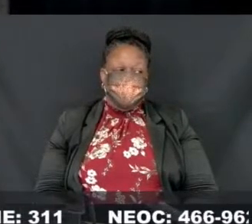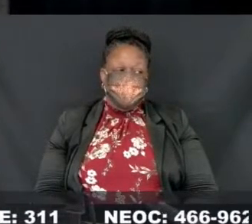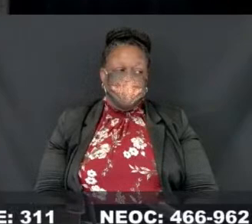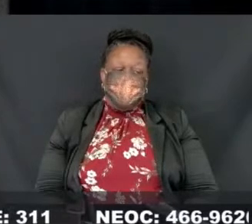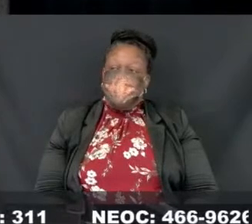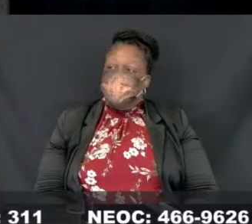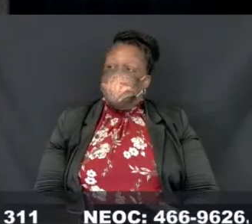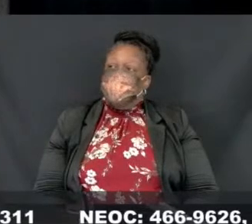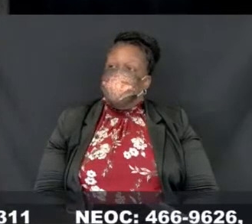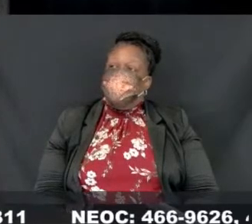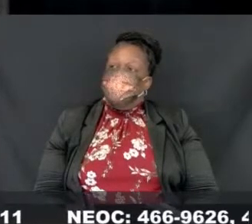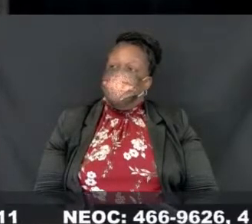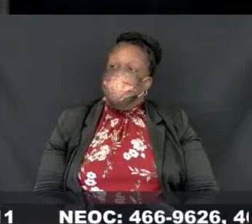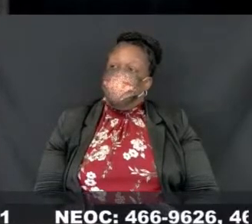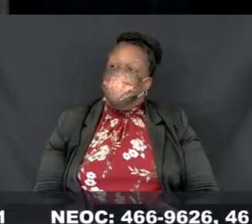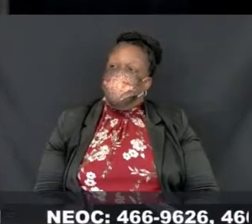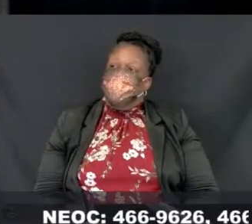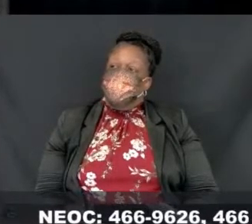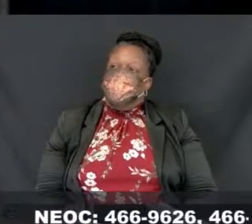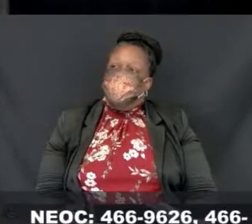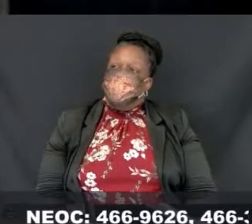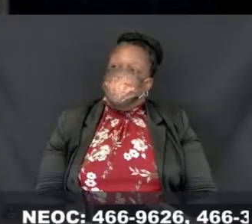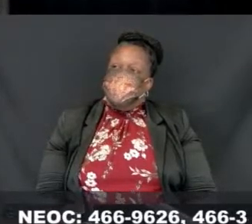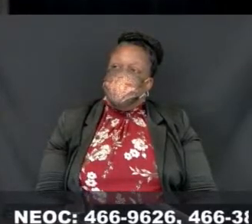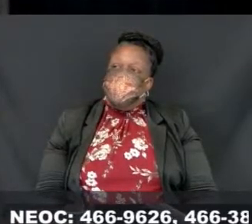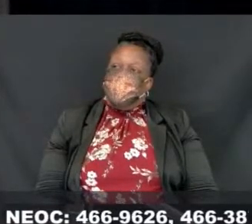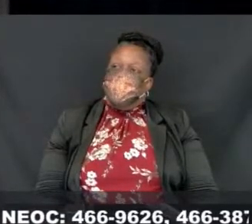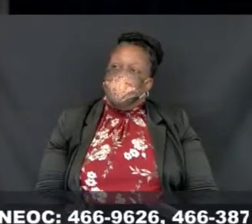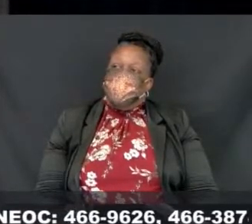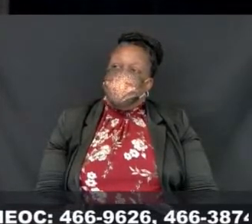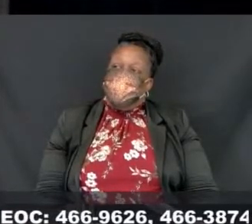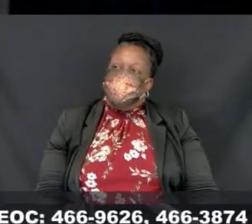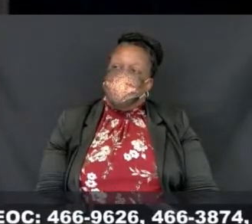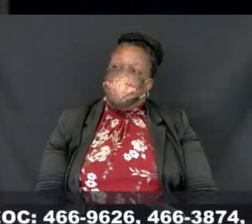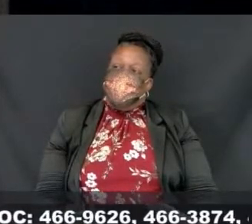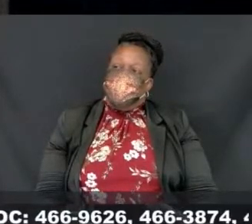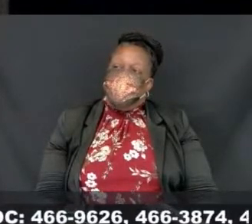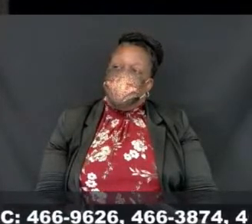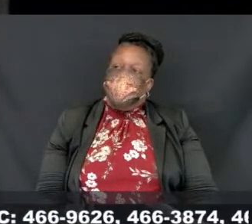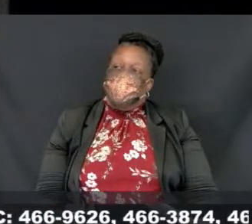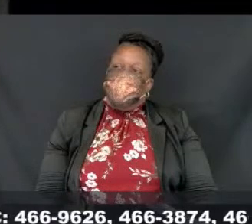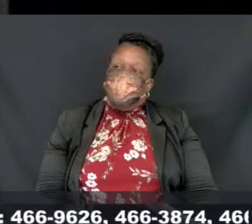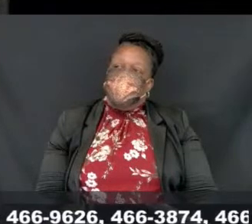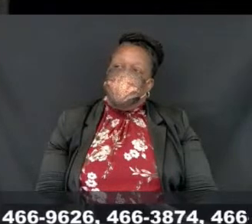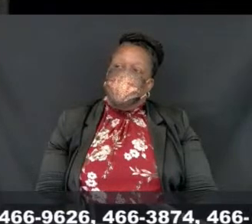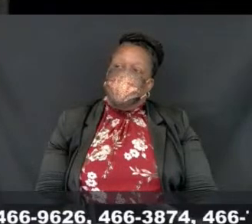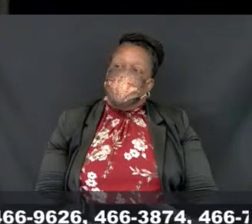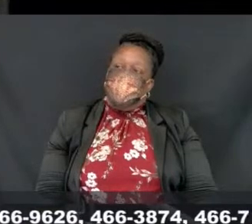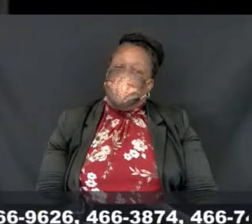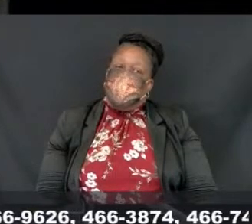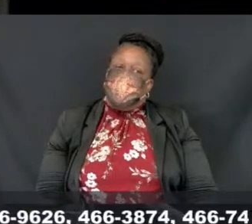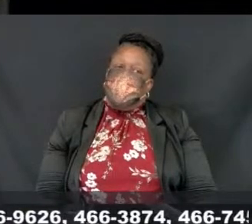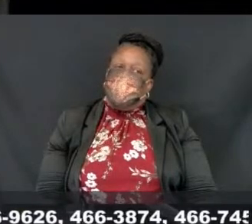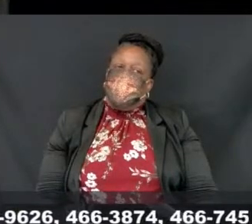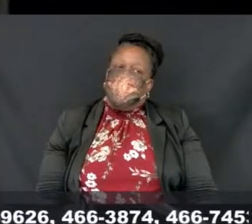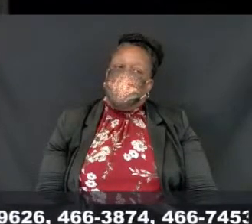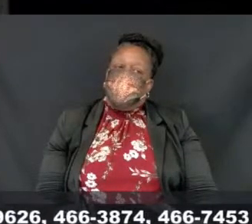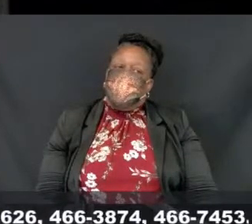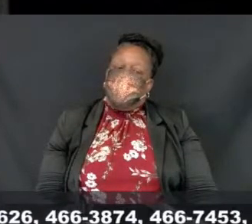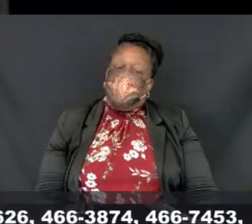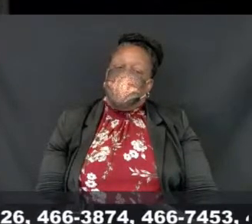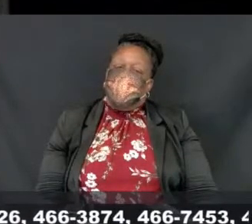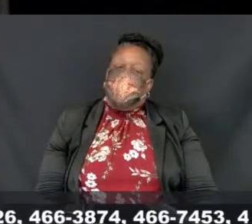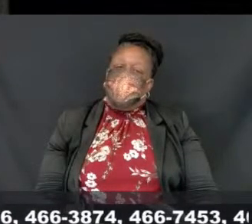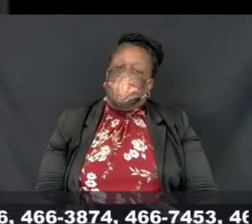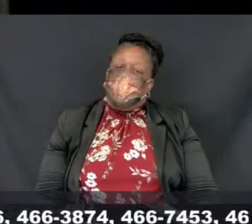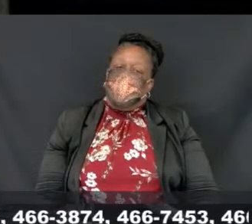But of course, you know, these briefings cannot end without one or two questions.